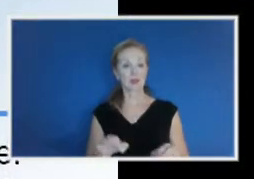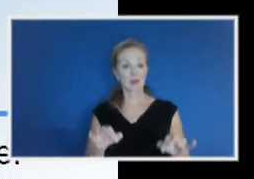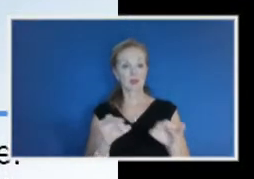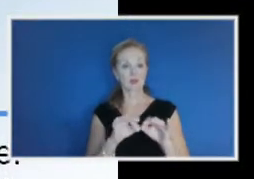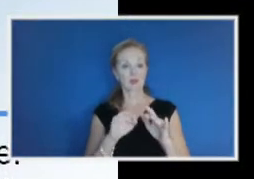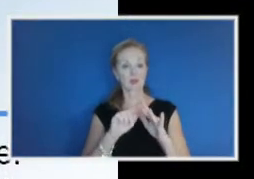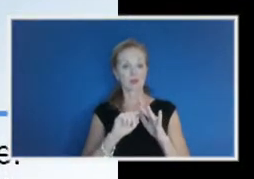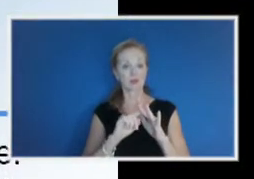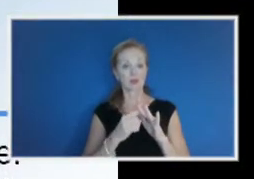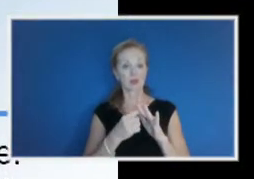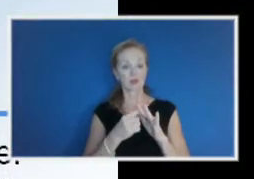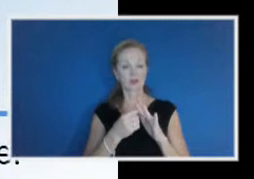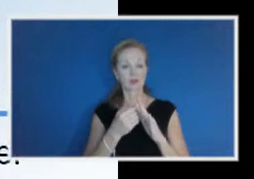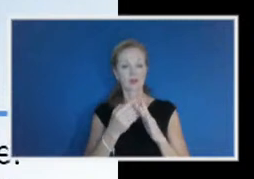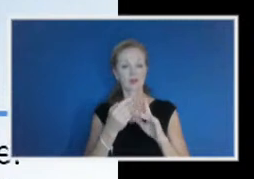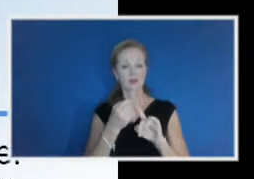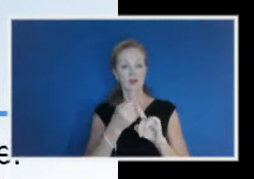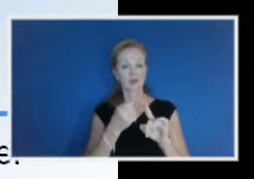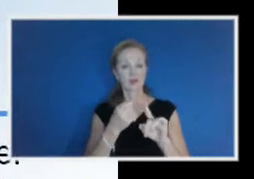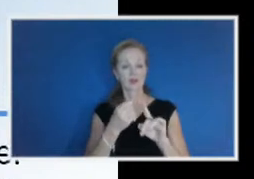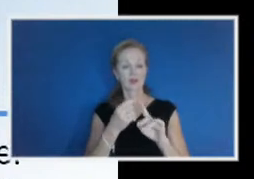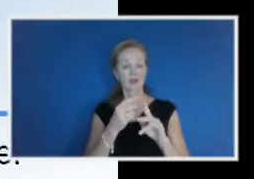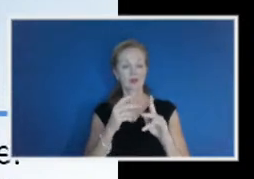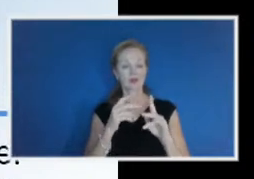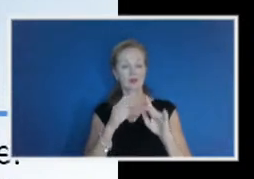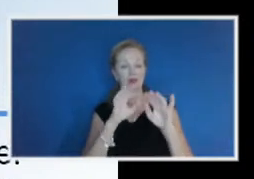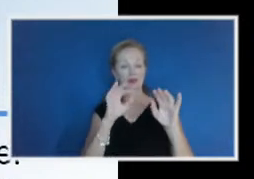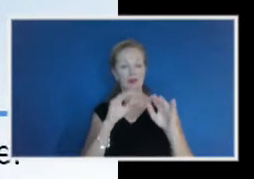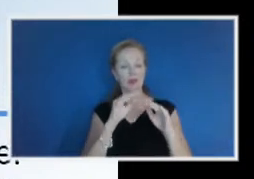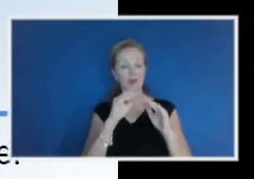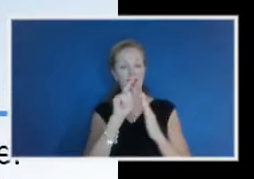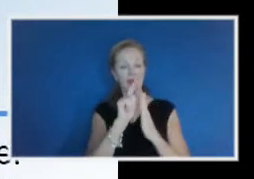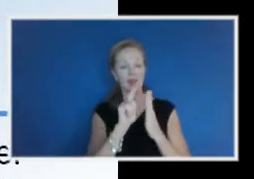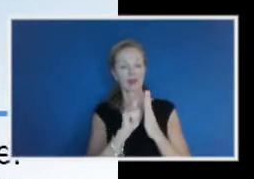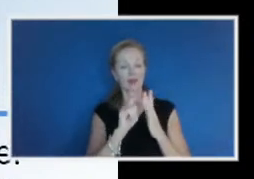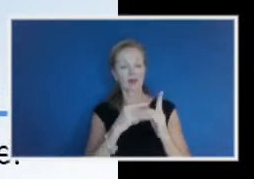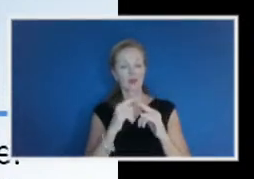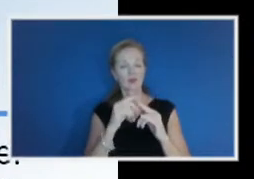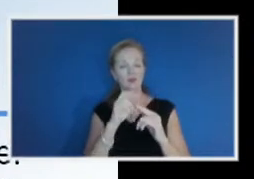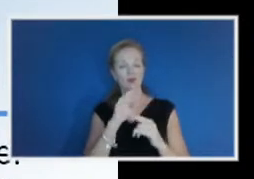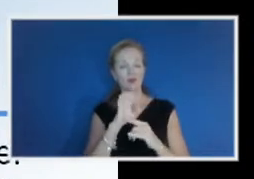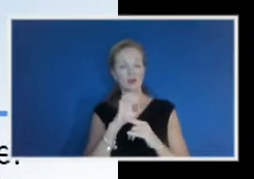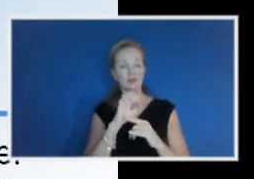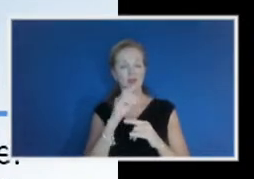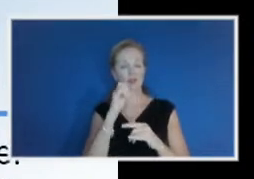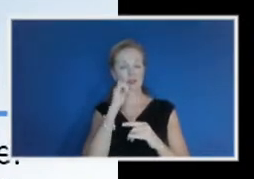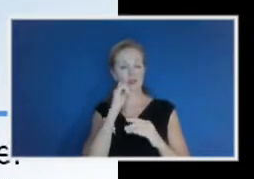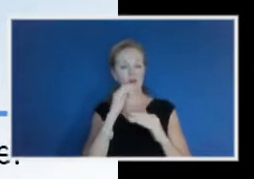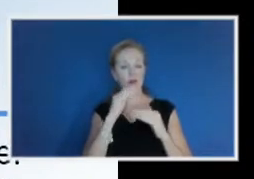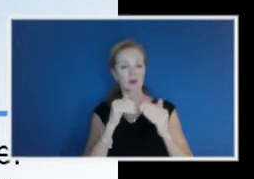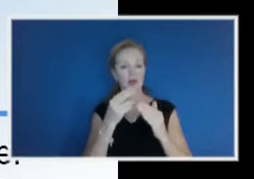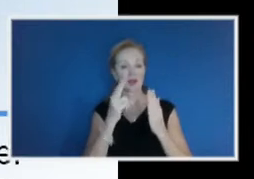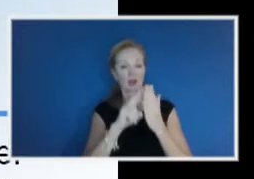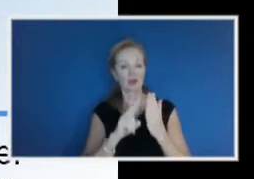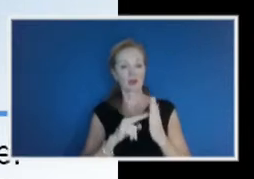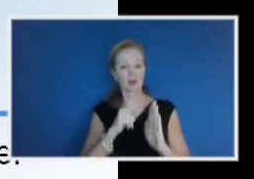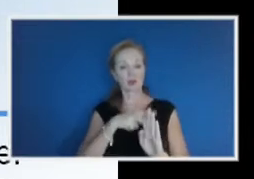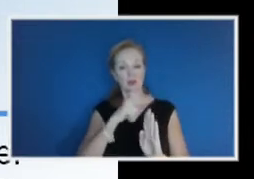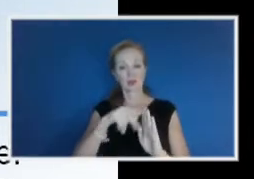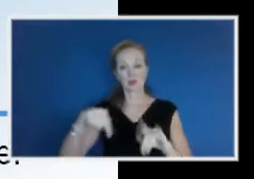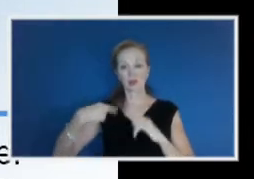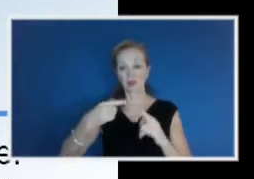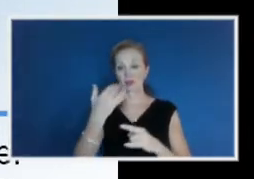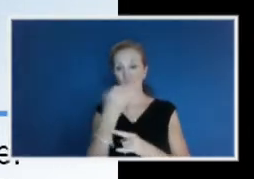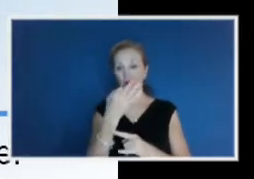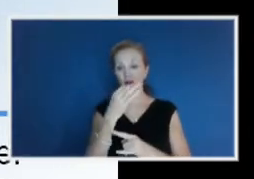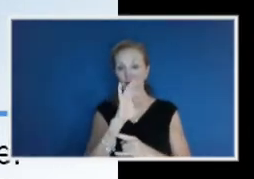same framework about what the legal standards are that govern race and gender-based contracting programs. Since 1989,